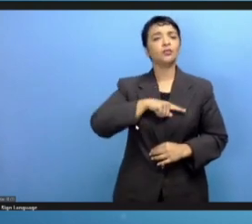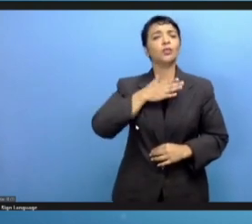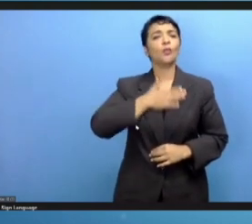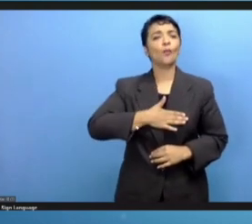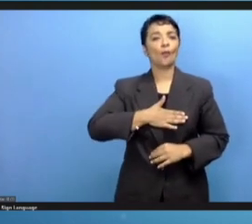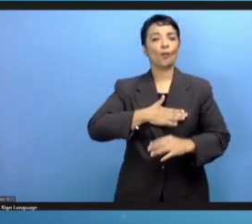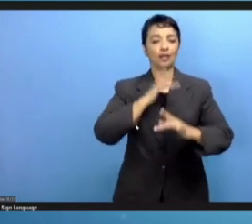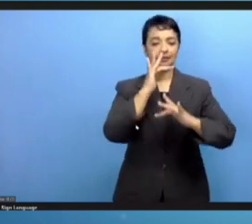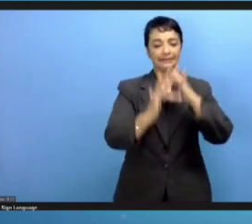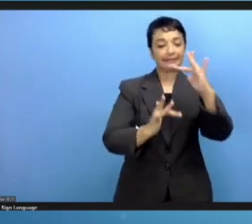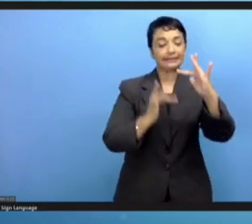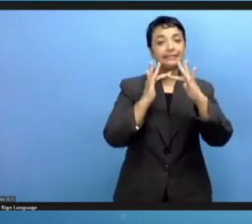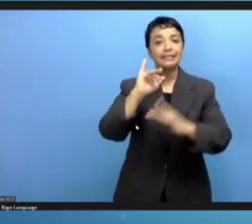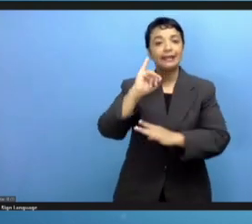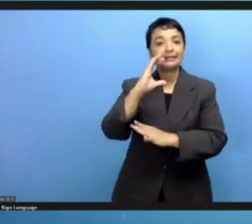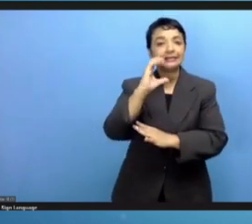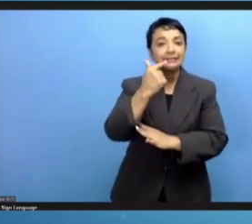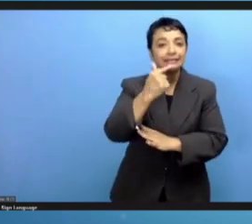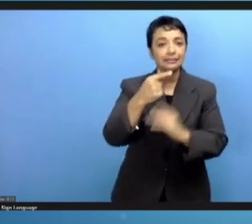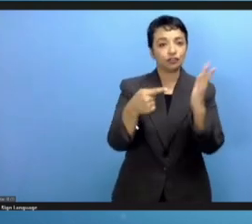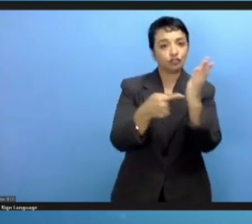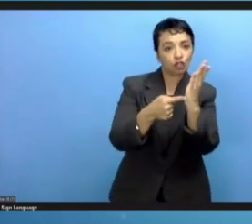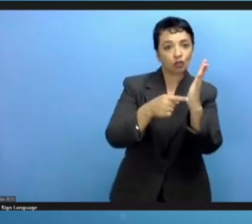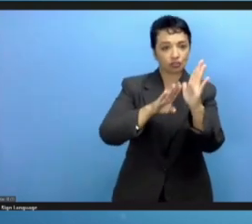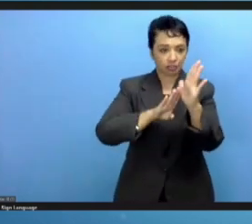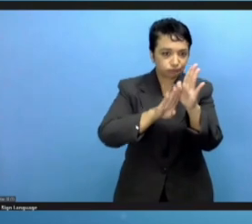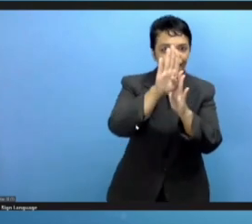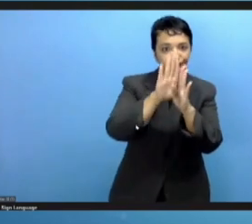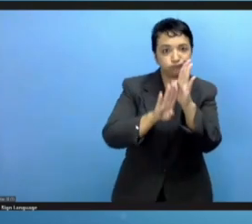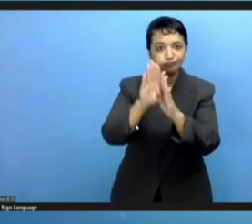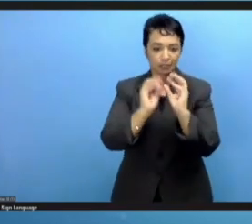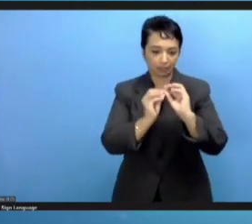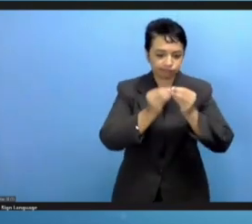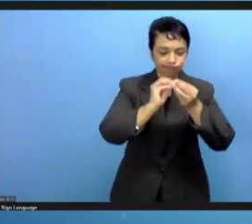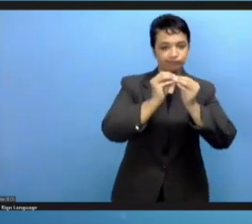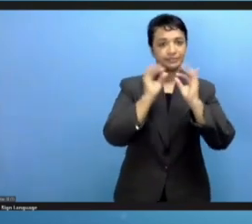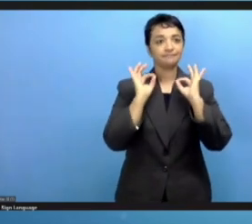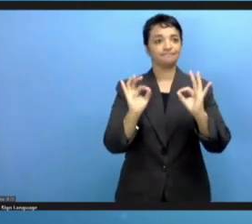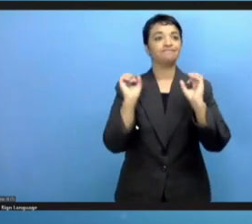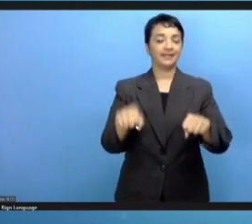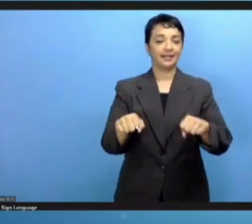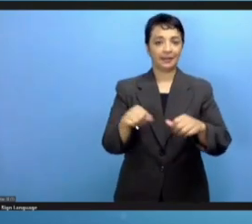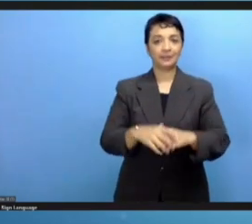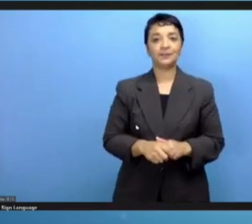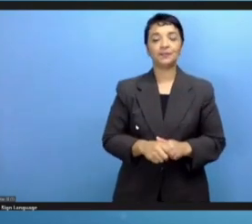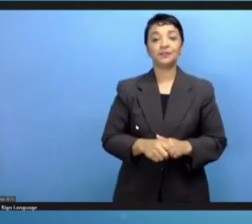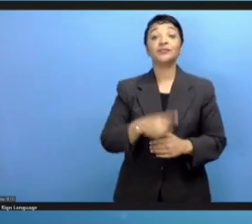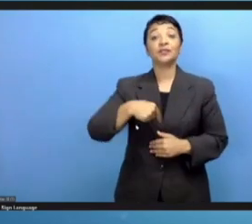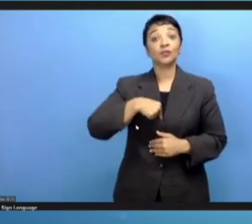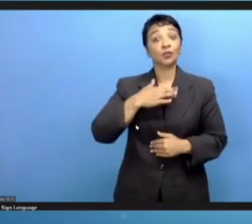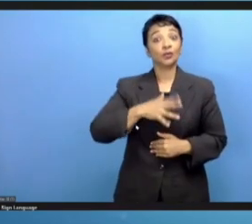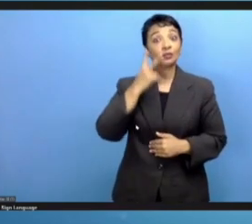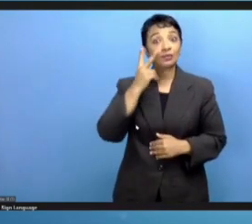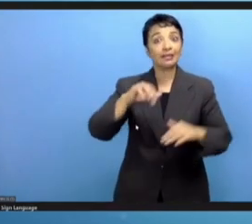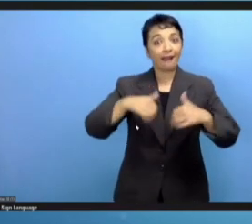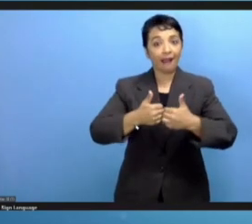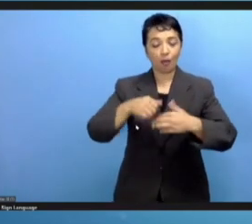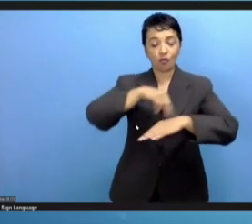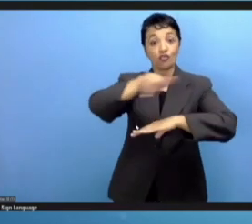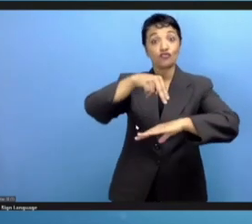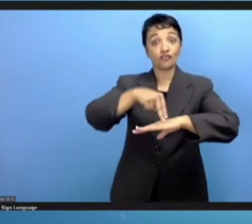internet thus provides a means of securing our ambitious targets as laid out in National